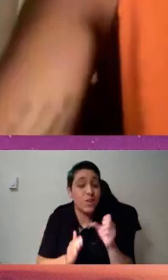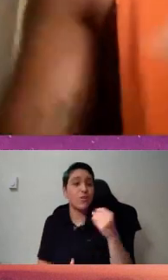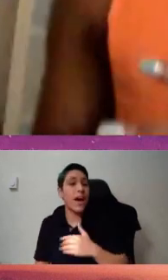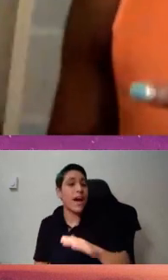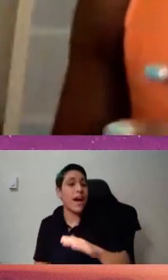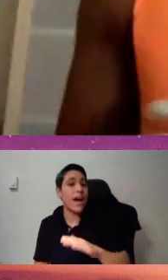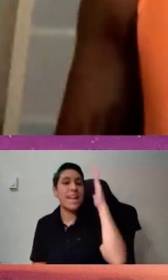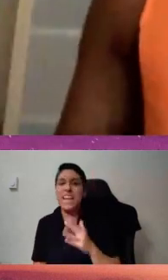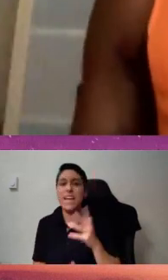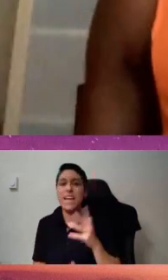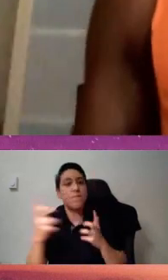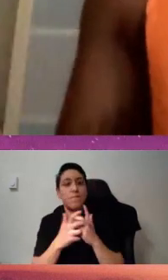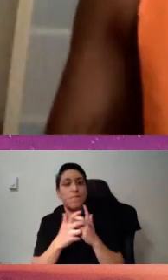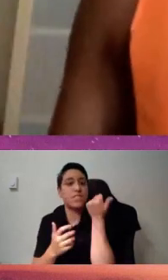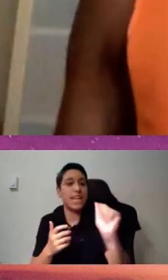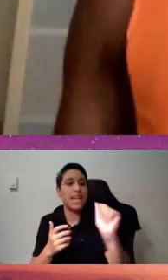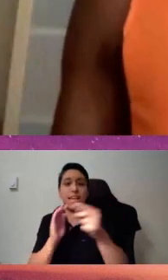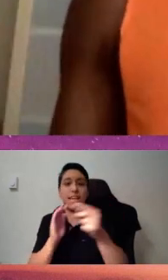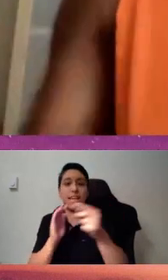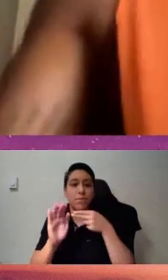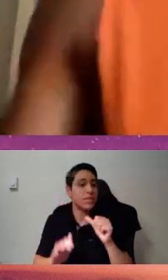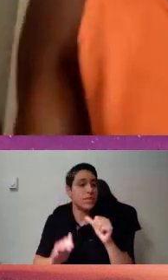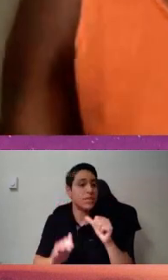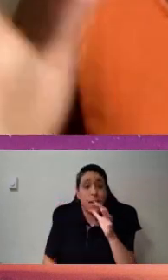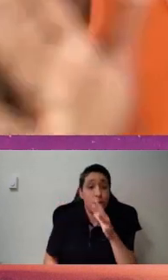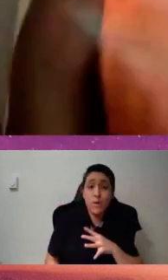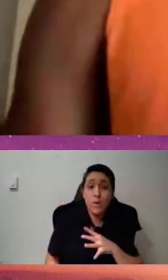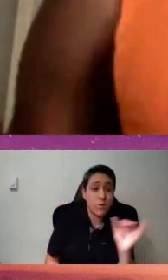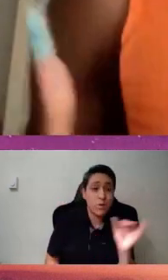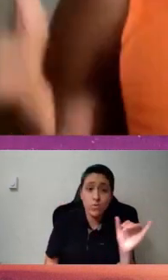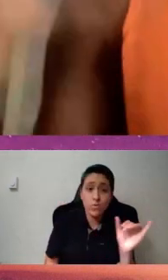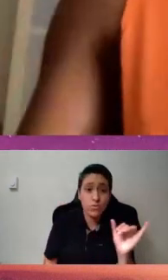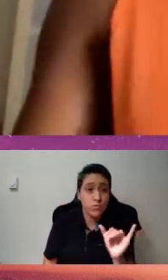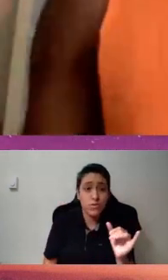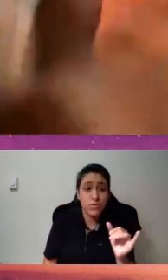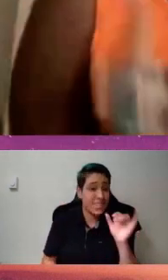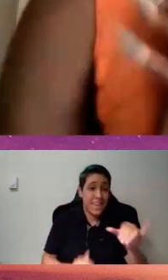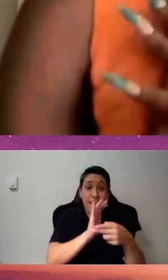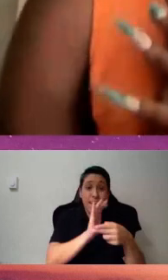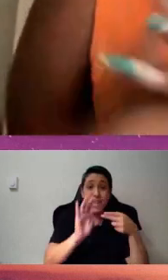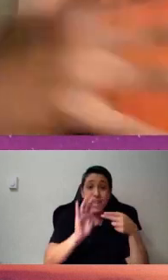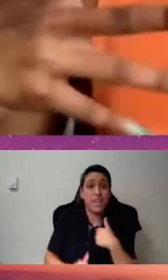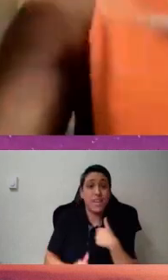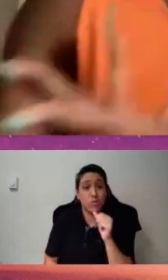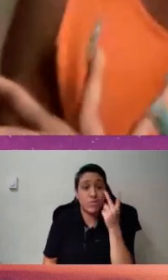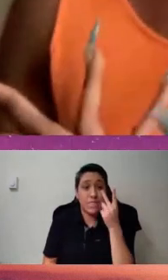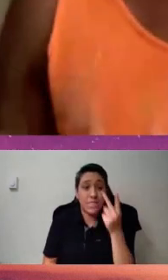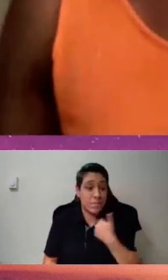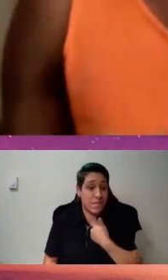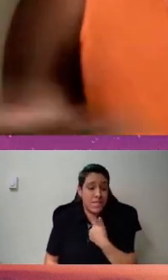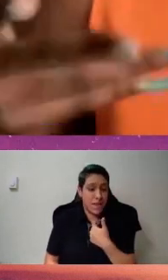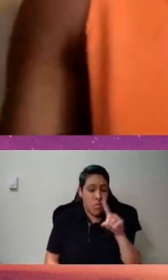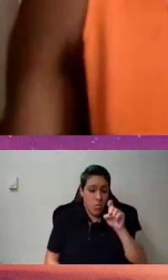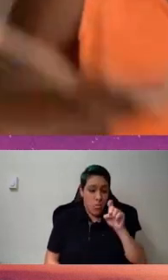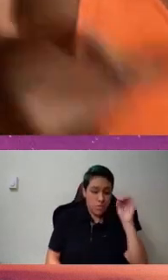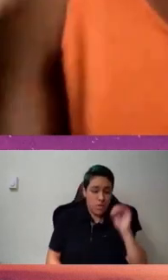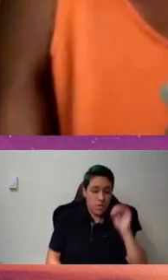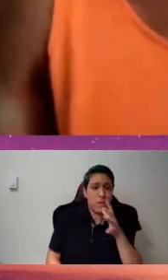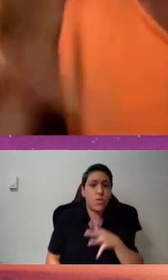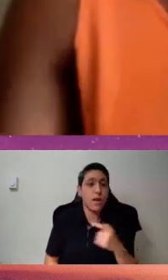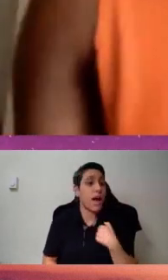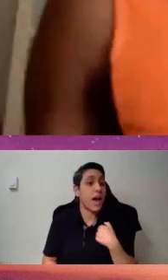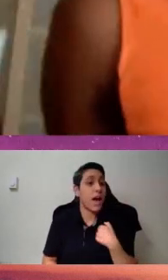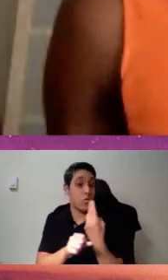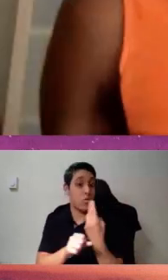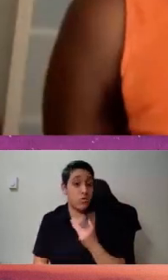And I don't fit within women either. There we go. I don't see myself as 100% woman, even though I use trans femme, trans